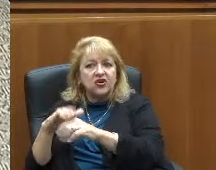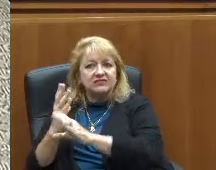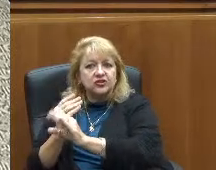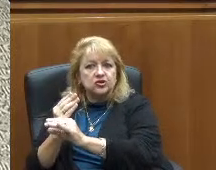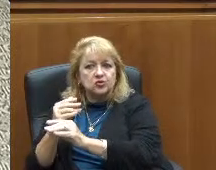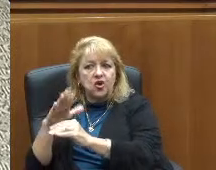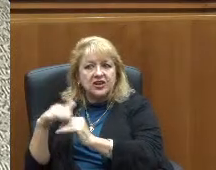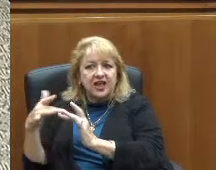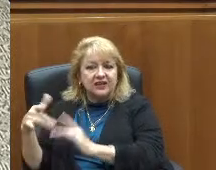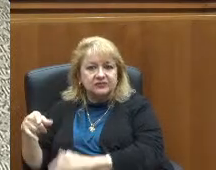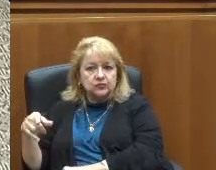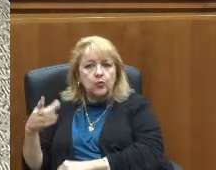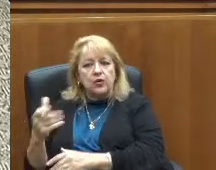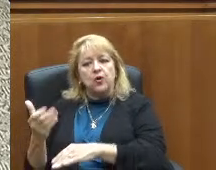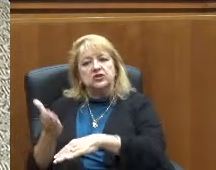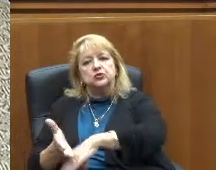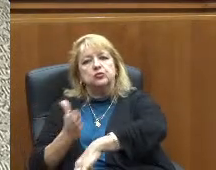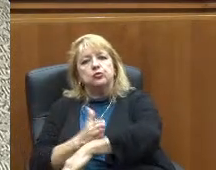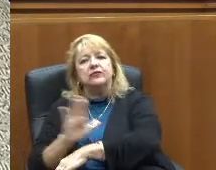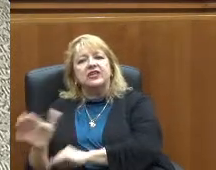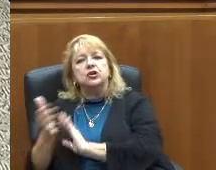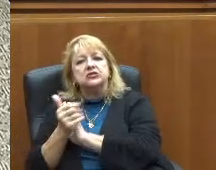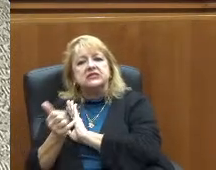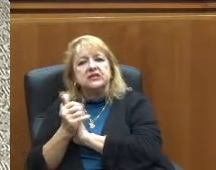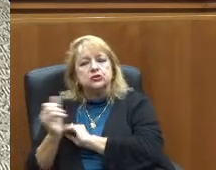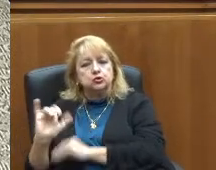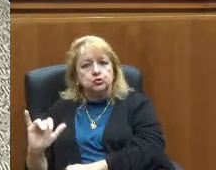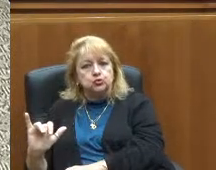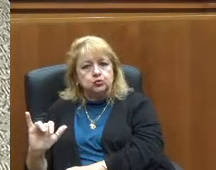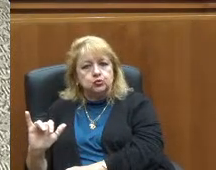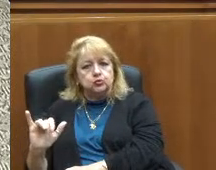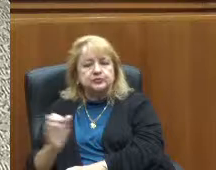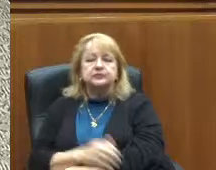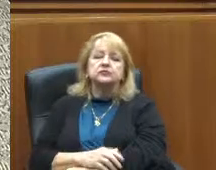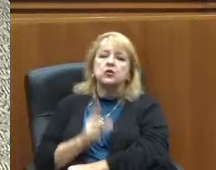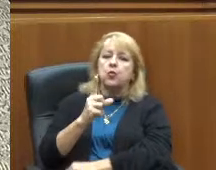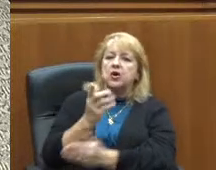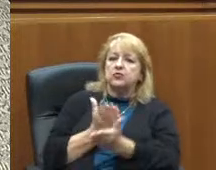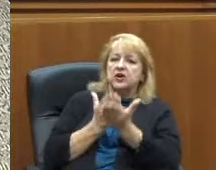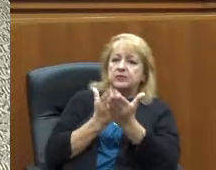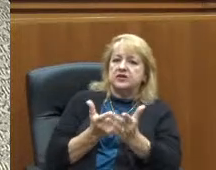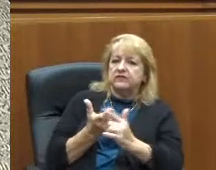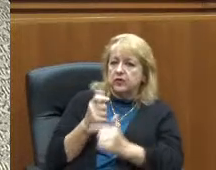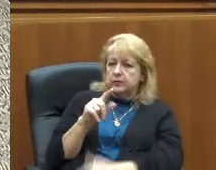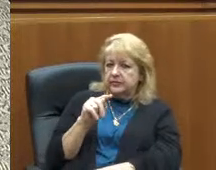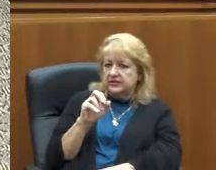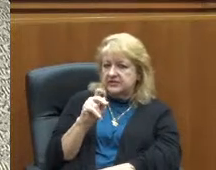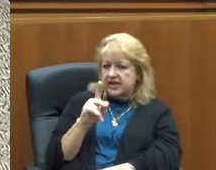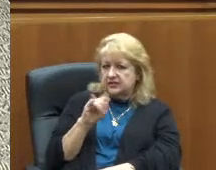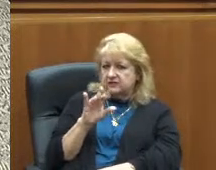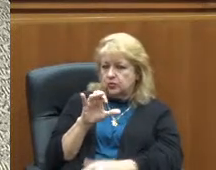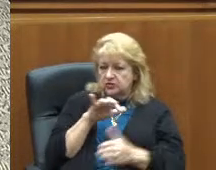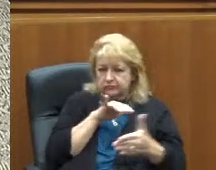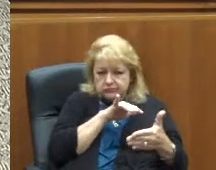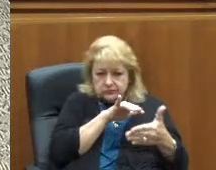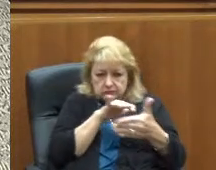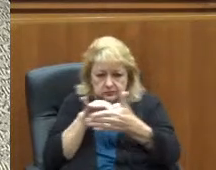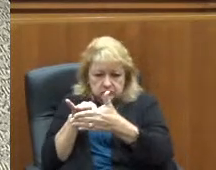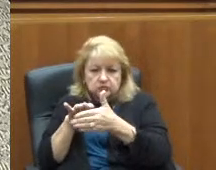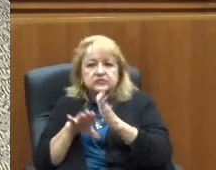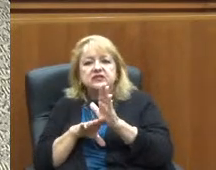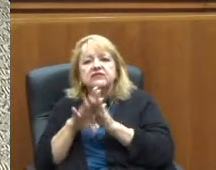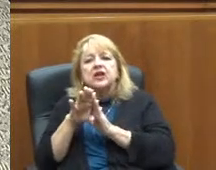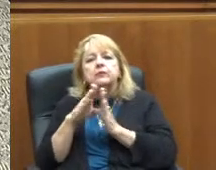to improve their skill set as well. One of the recommendations from the task force was to develop